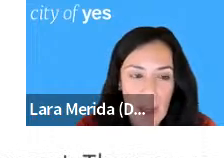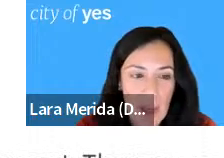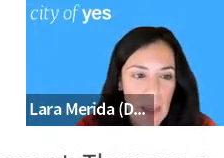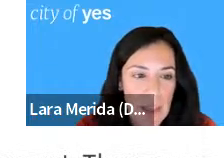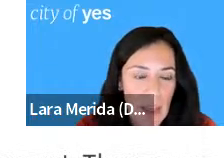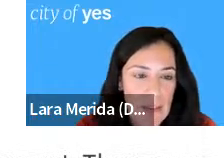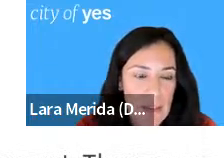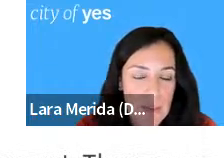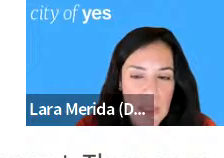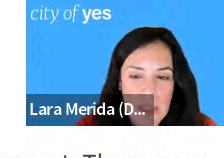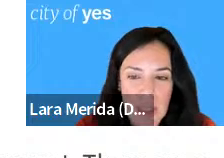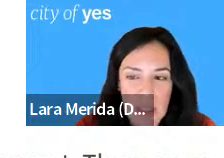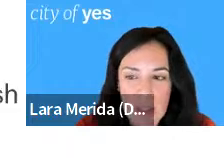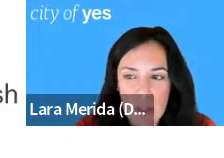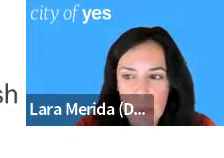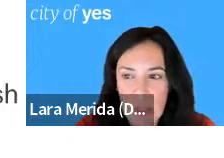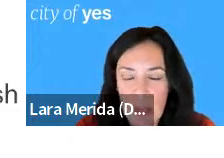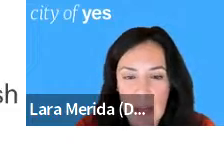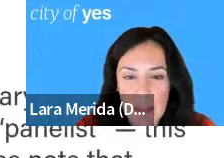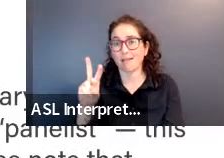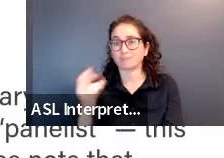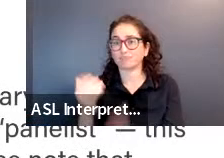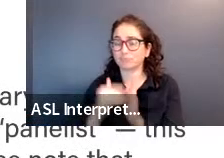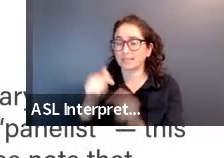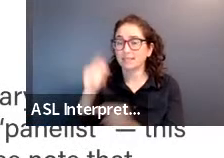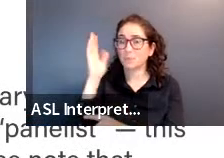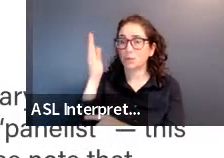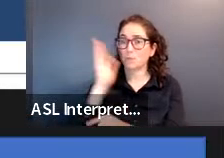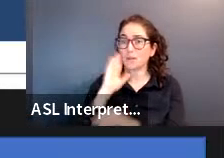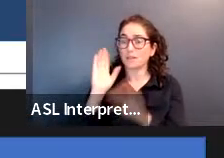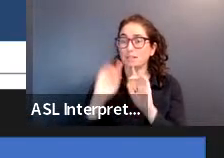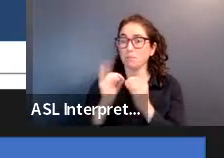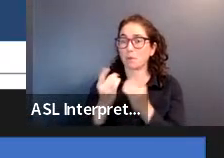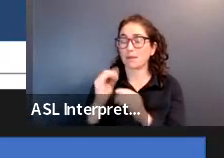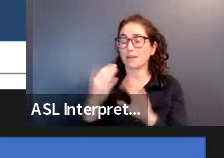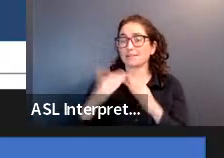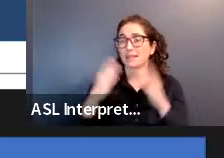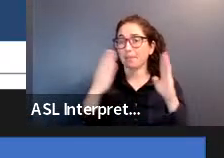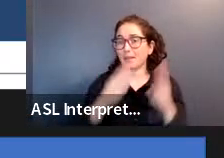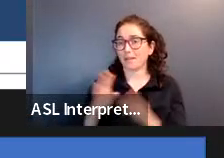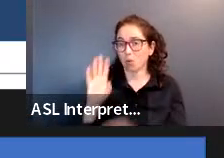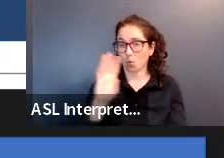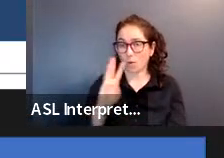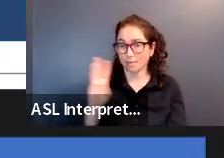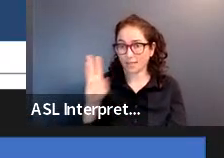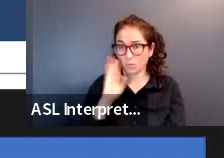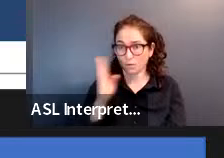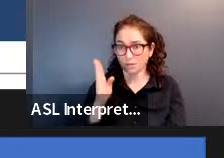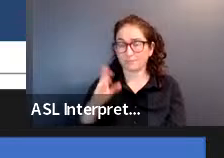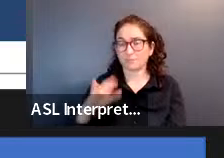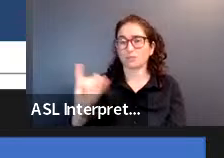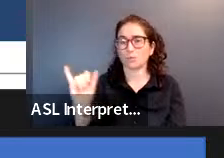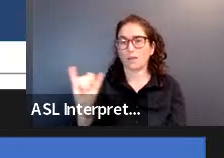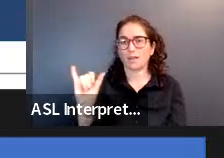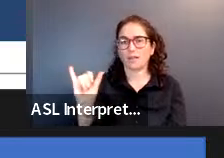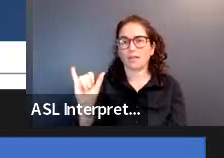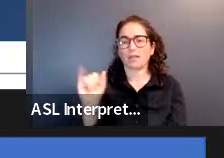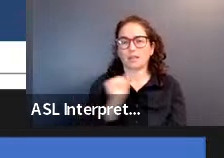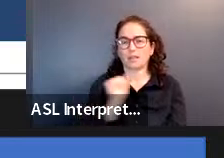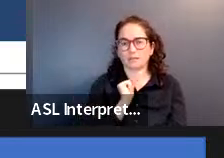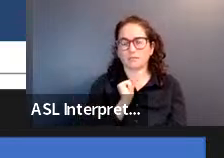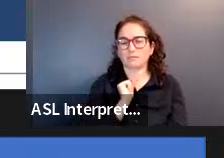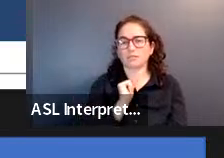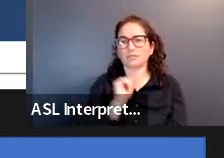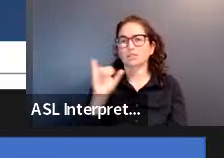_DL@planning.nyc.gov. And again, this presentation will be on the Department of City Planning's website, as well as on